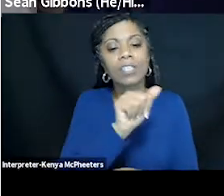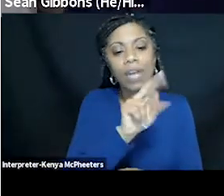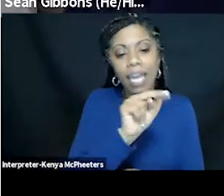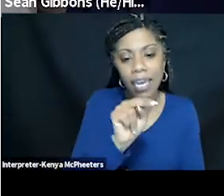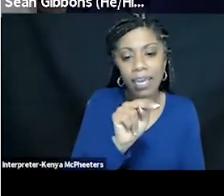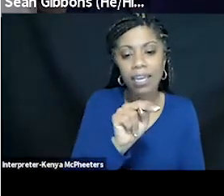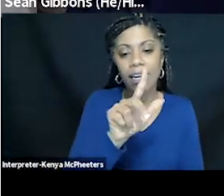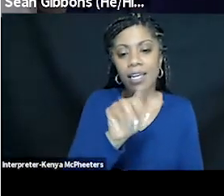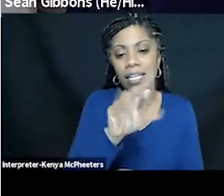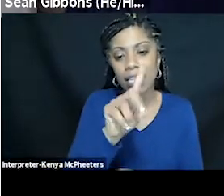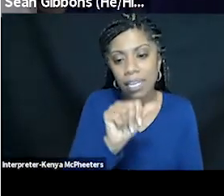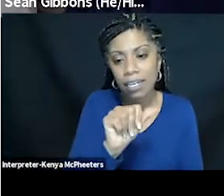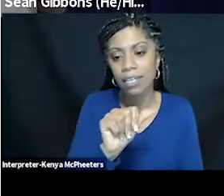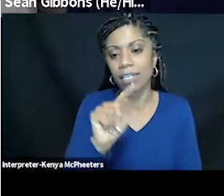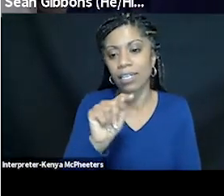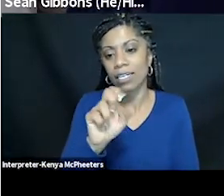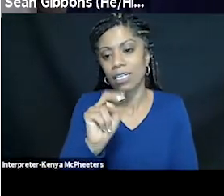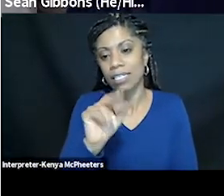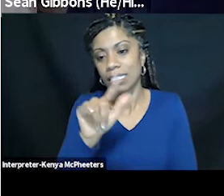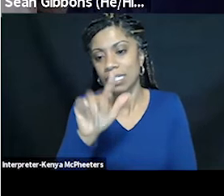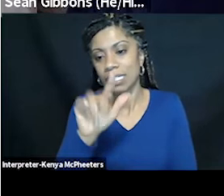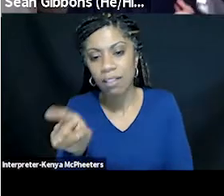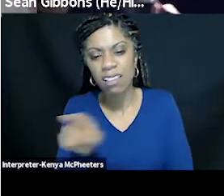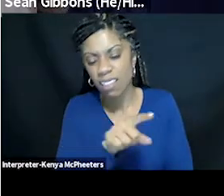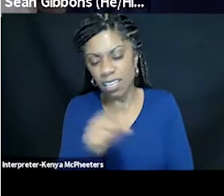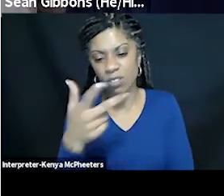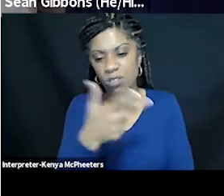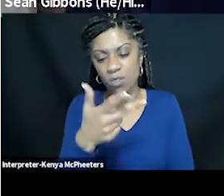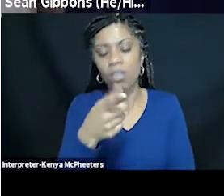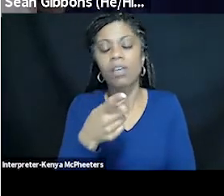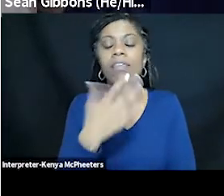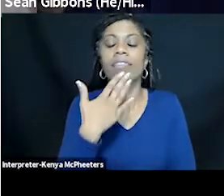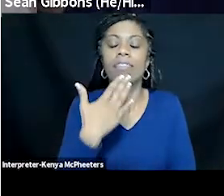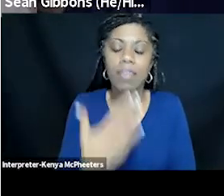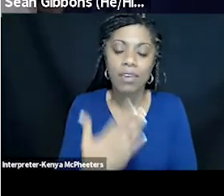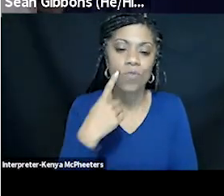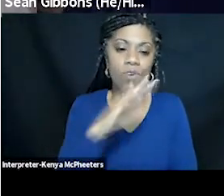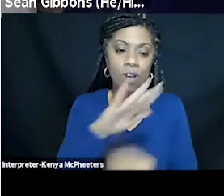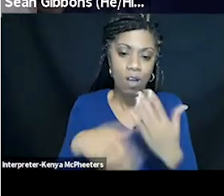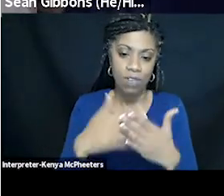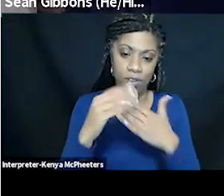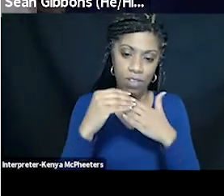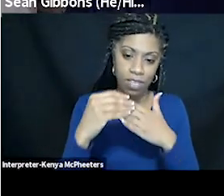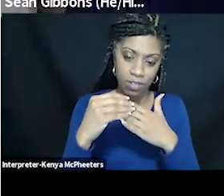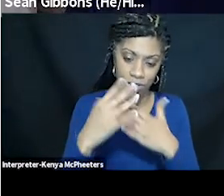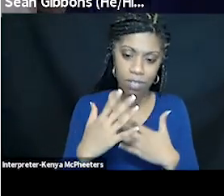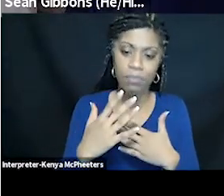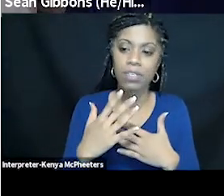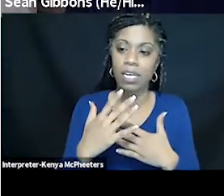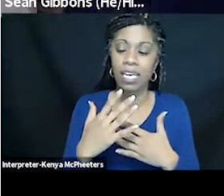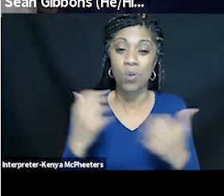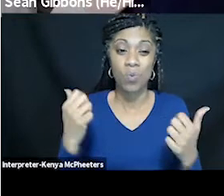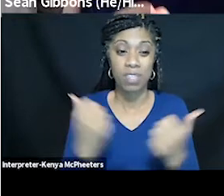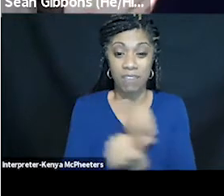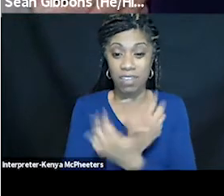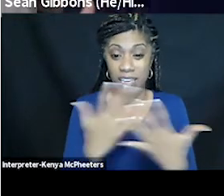and Tennille stepping away from her role with Com Network Los Angeles, but grateful to all of them for their leadership. And just especially over this last year with all the